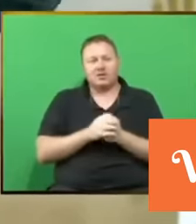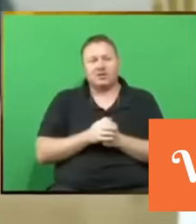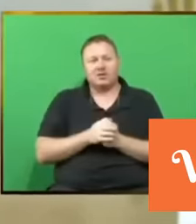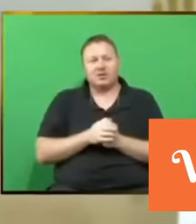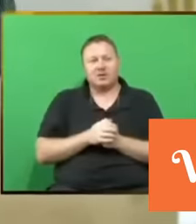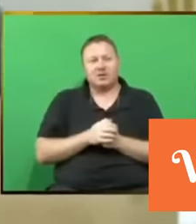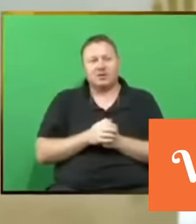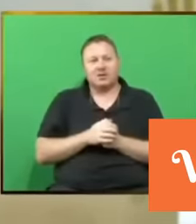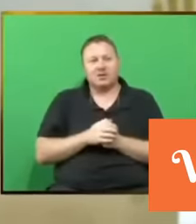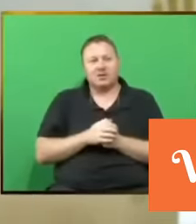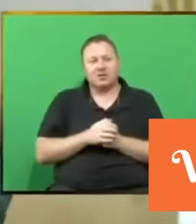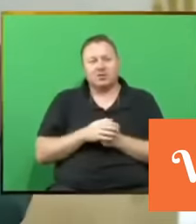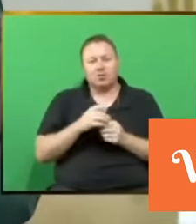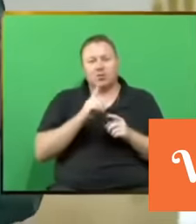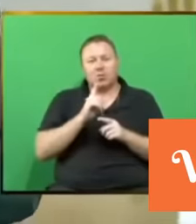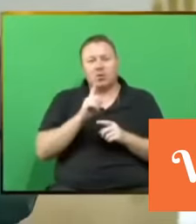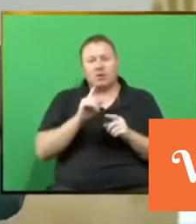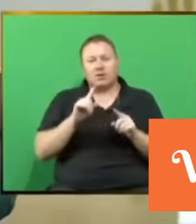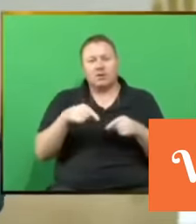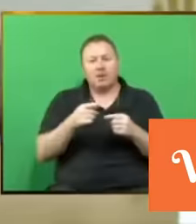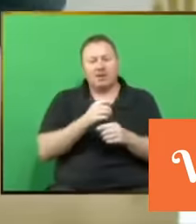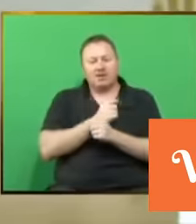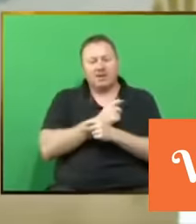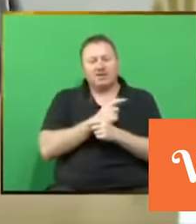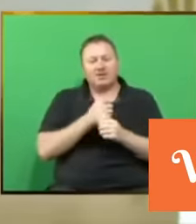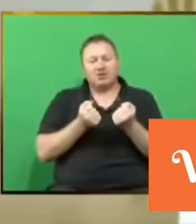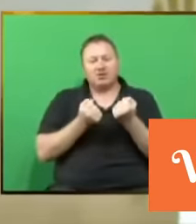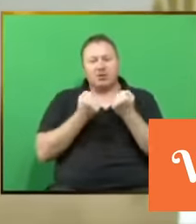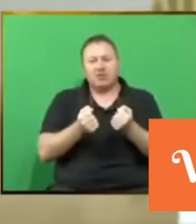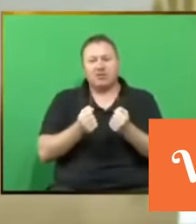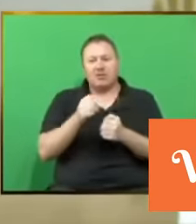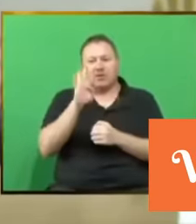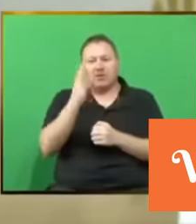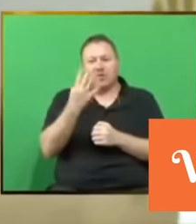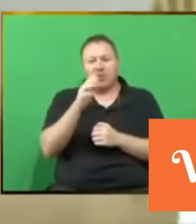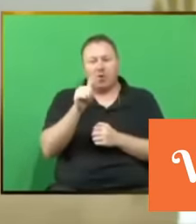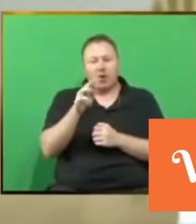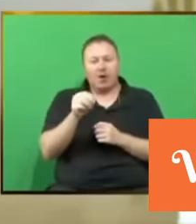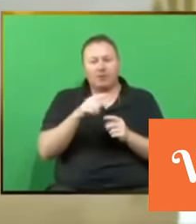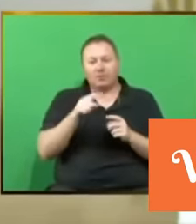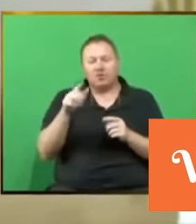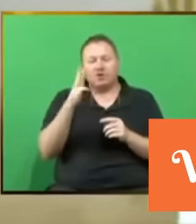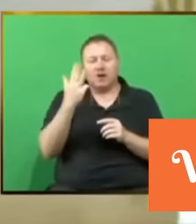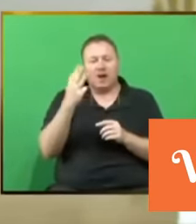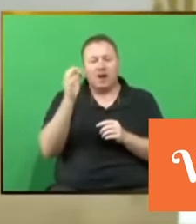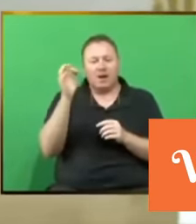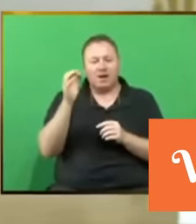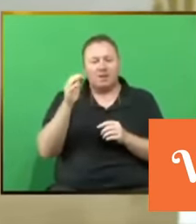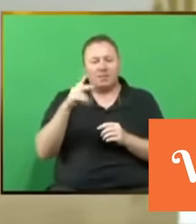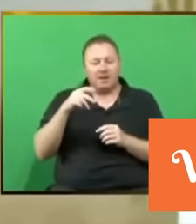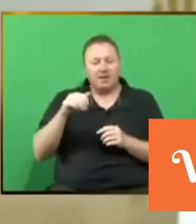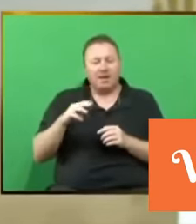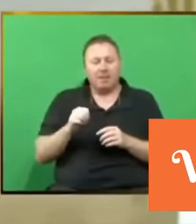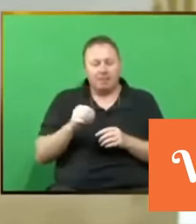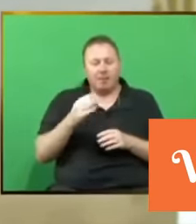rights of those taxi drivers who work from 4 a.m. to 9 p.m. with no benefits